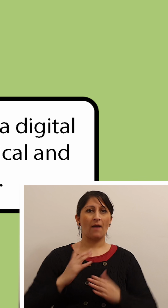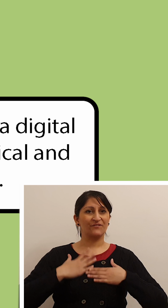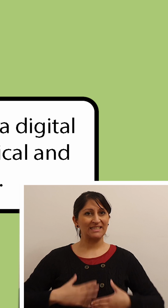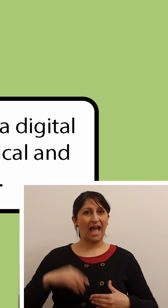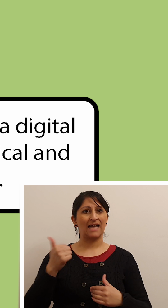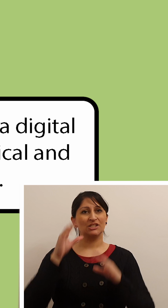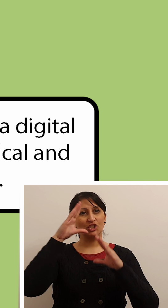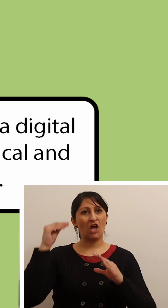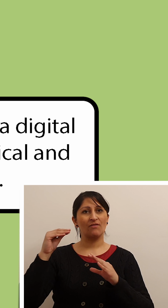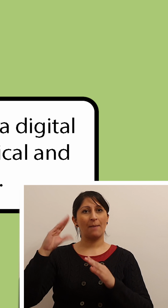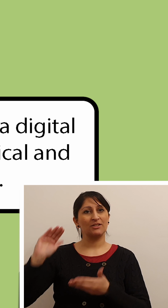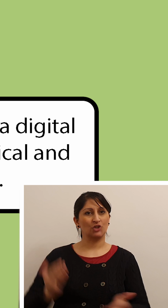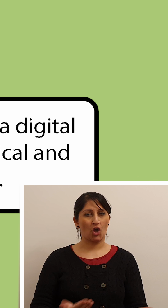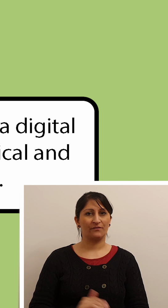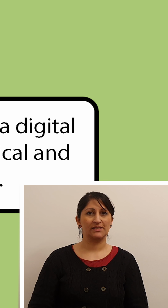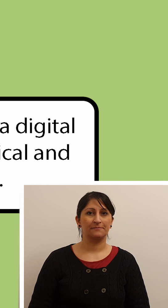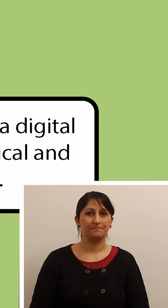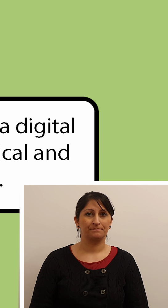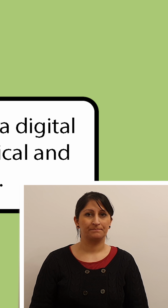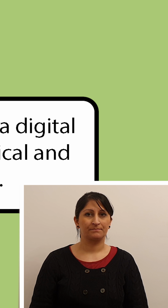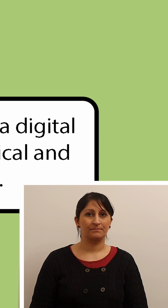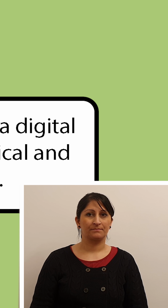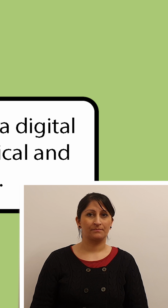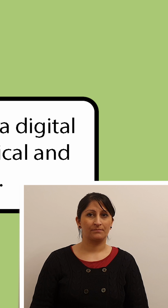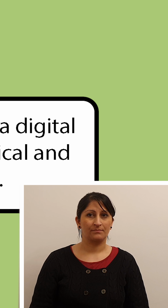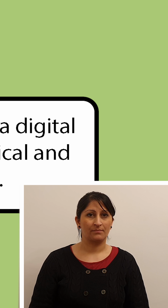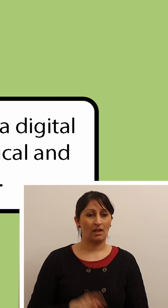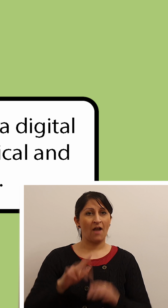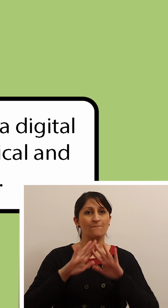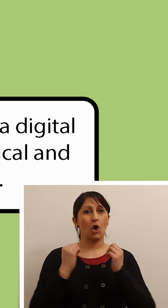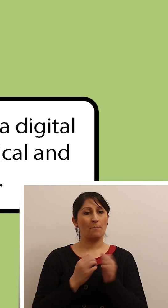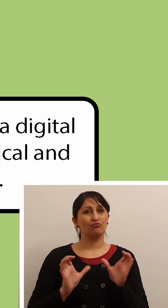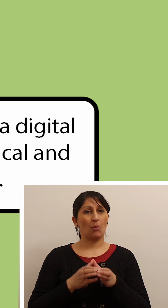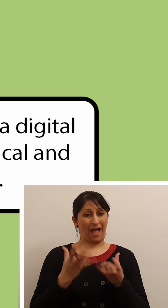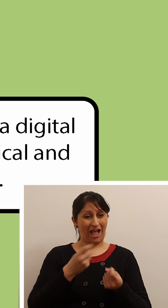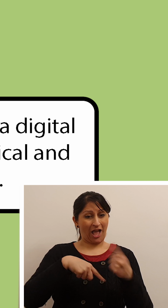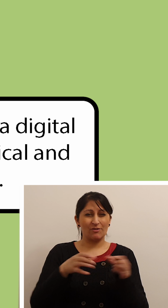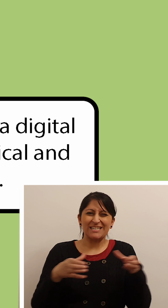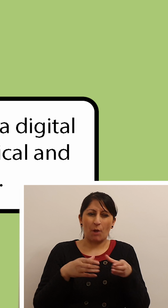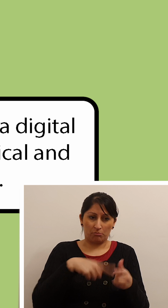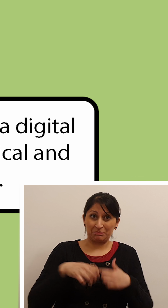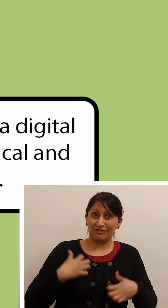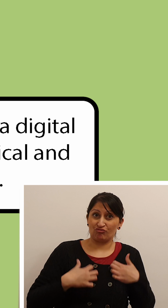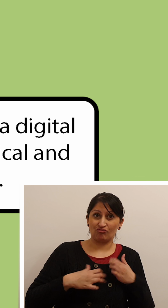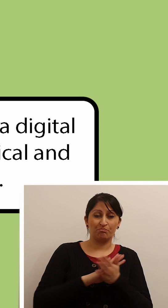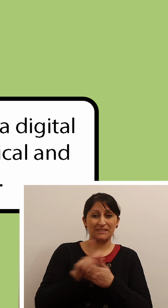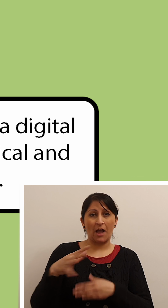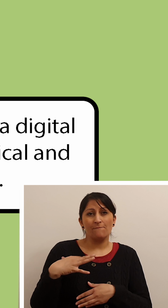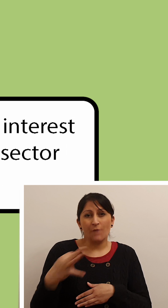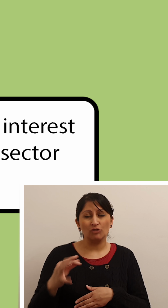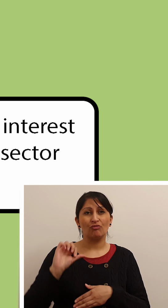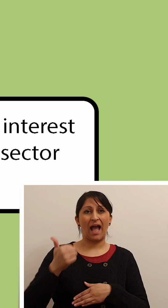event across two sites plus a digital version for 2020 with a split of physical and sensory impairment services.